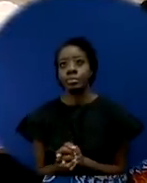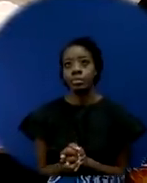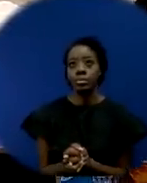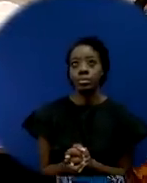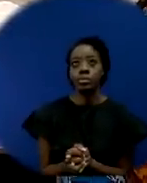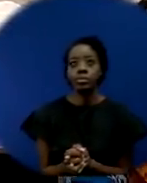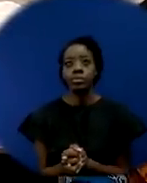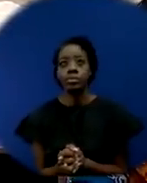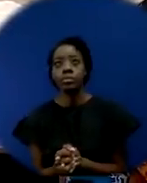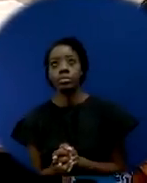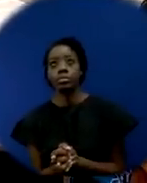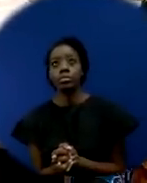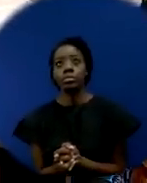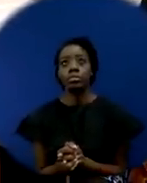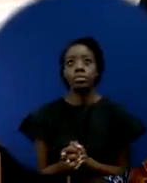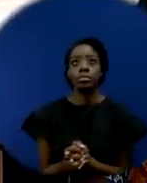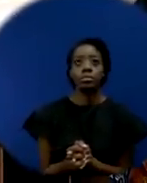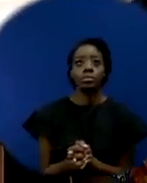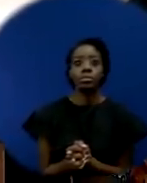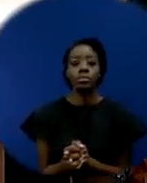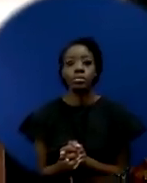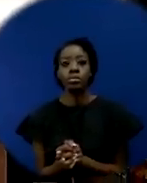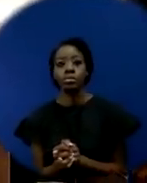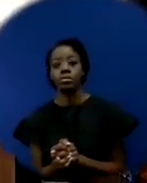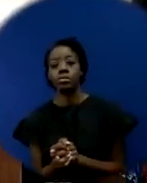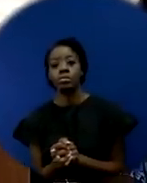Come on. You may be high.